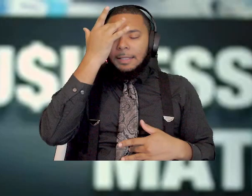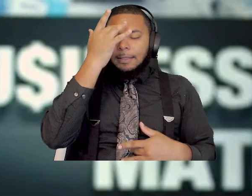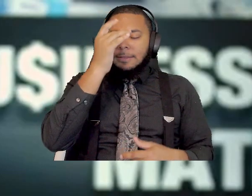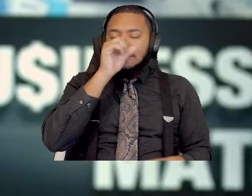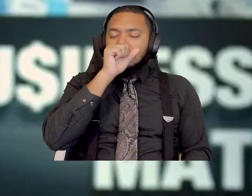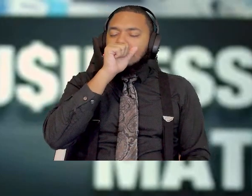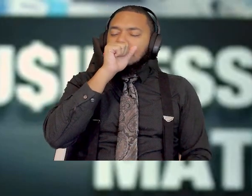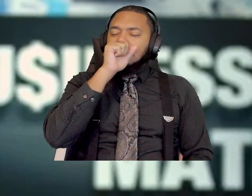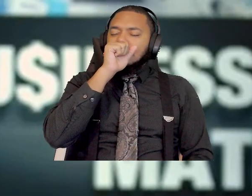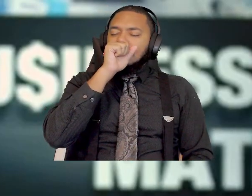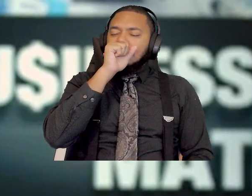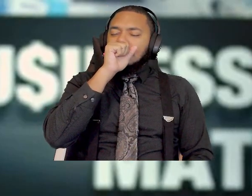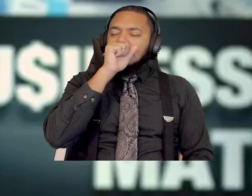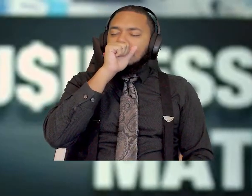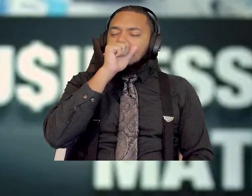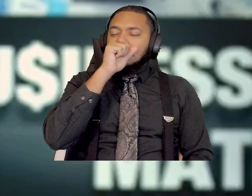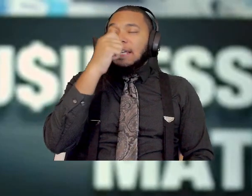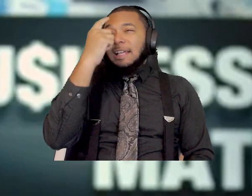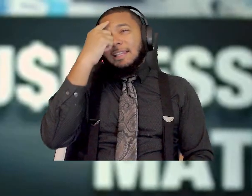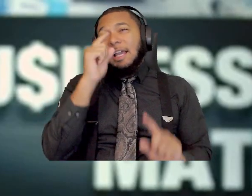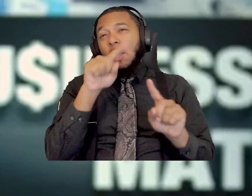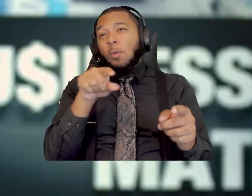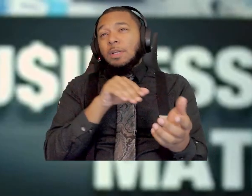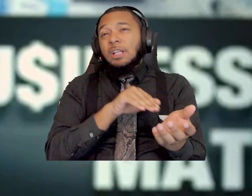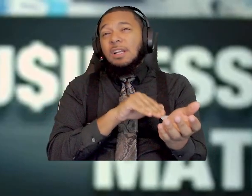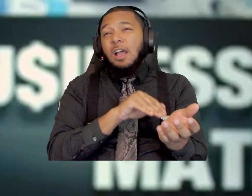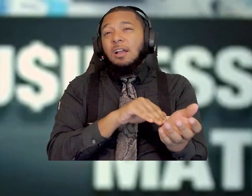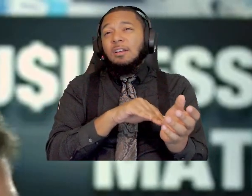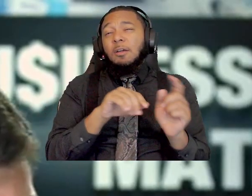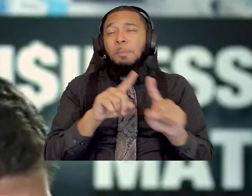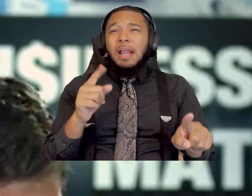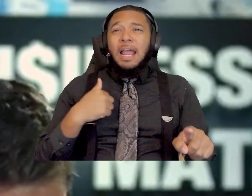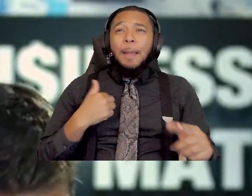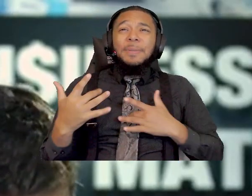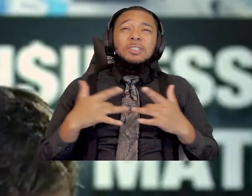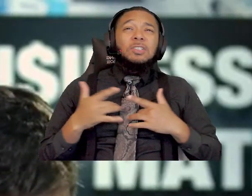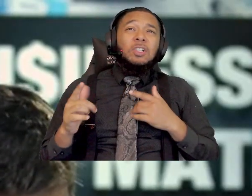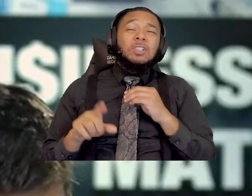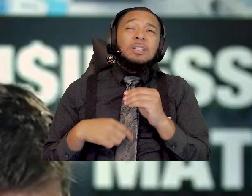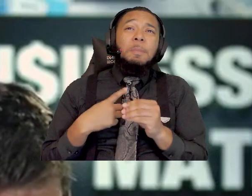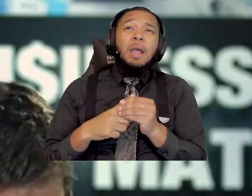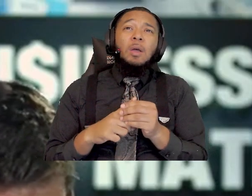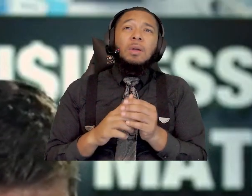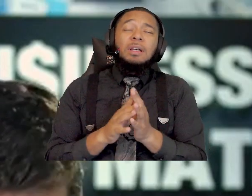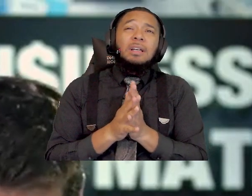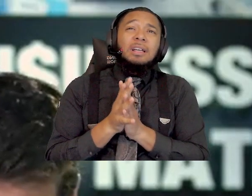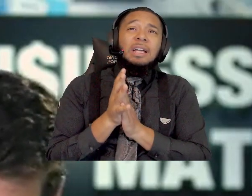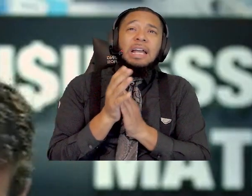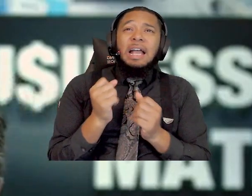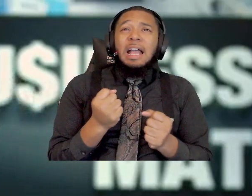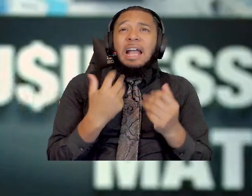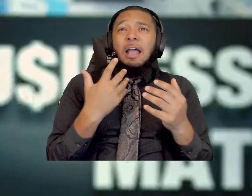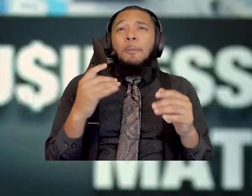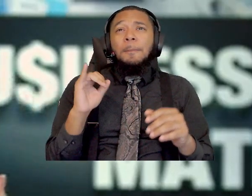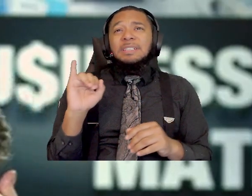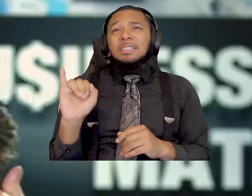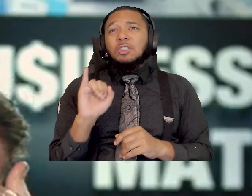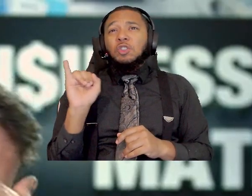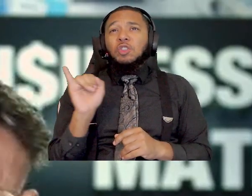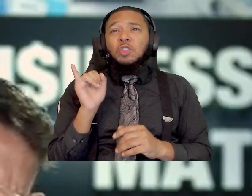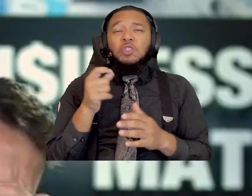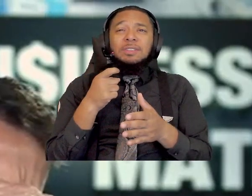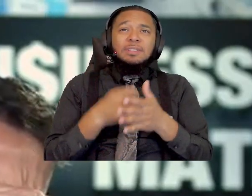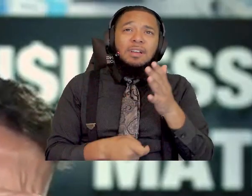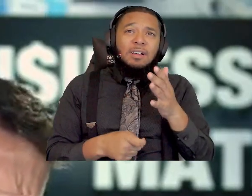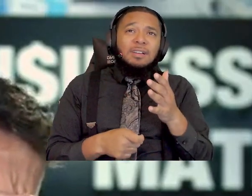oh I think I can make it into the doctor's office but I'm really concerned about how much health insurance cost and how